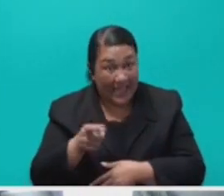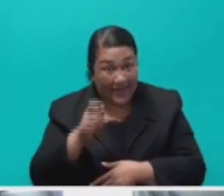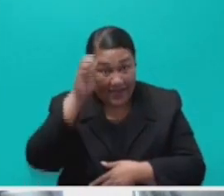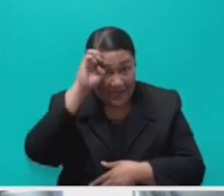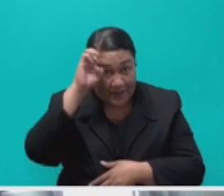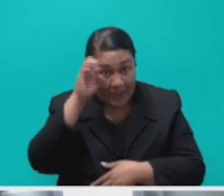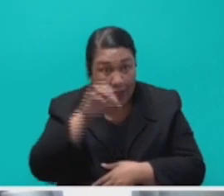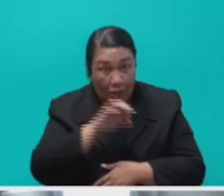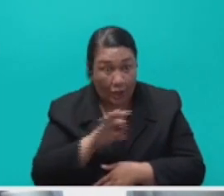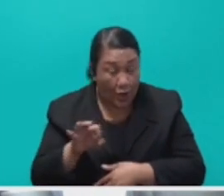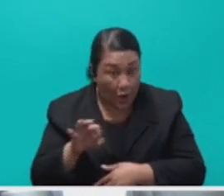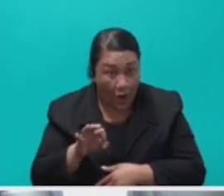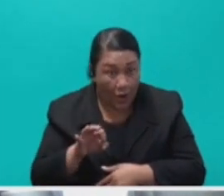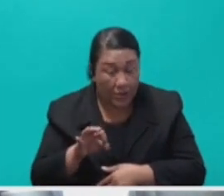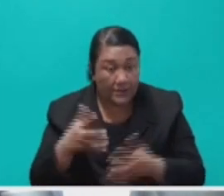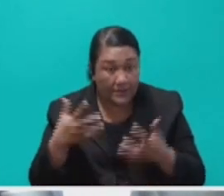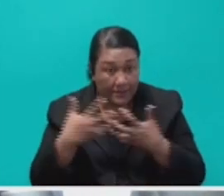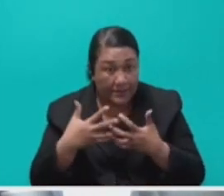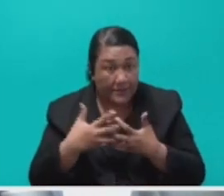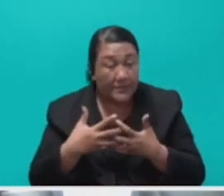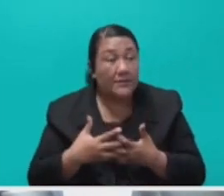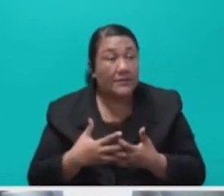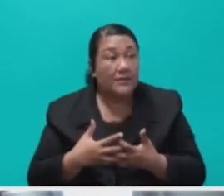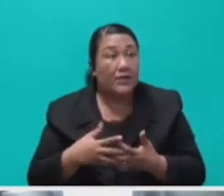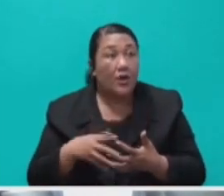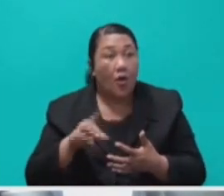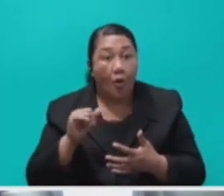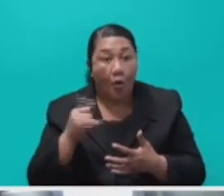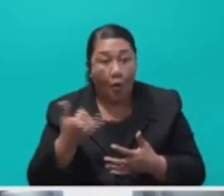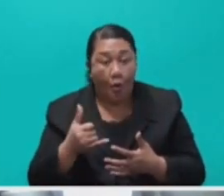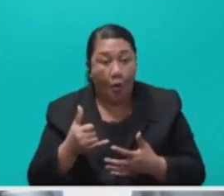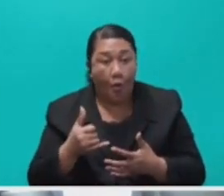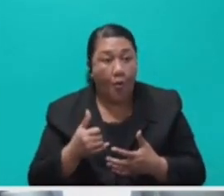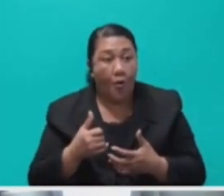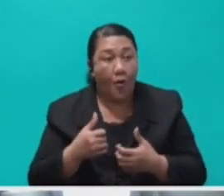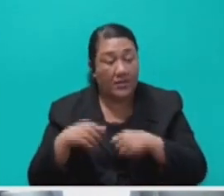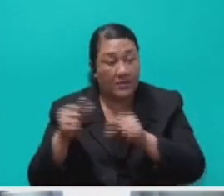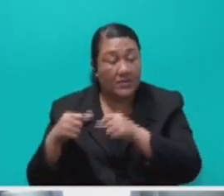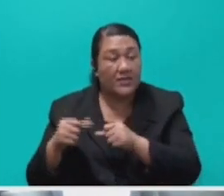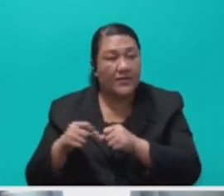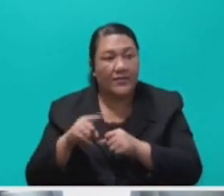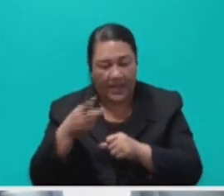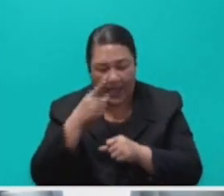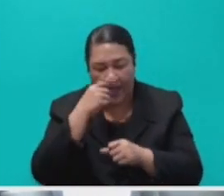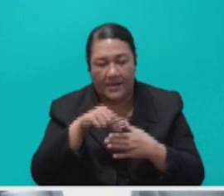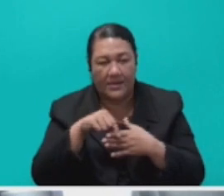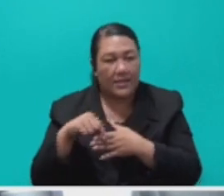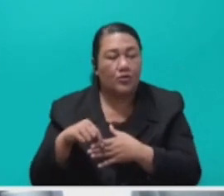met, it can lead to disillusionment and disappointment.